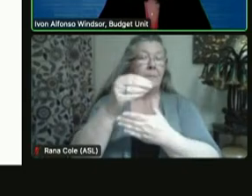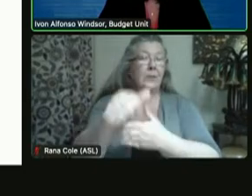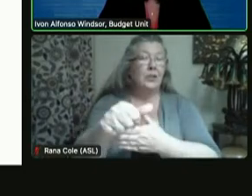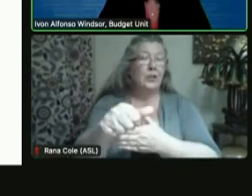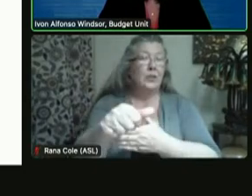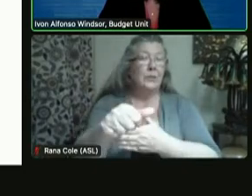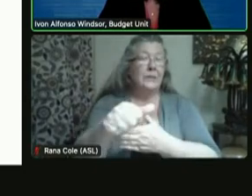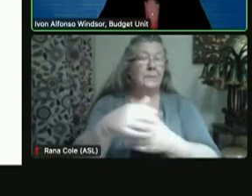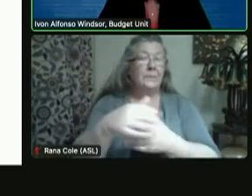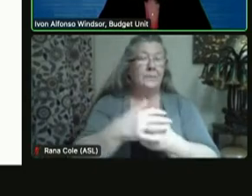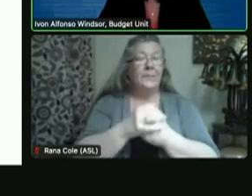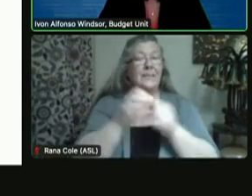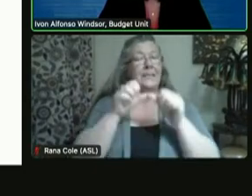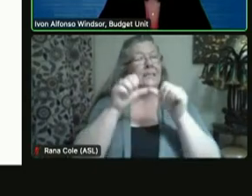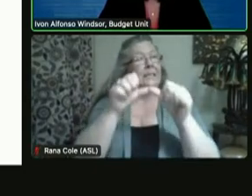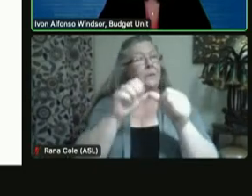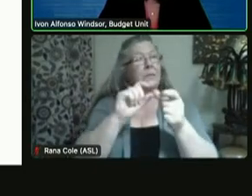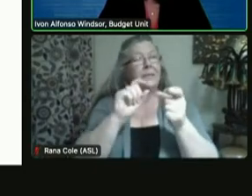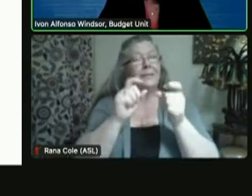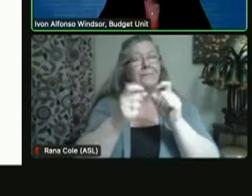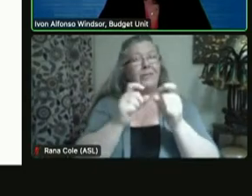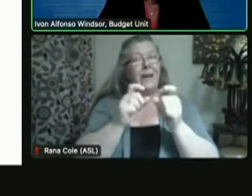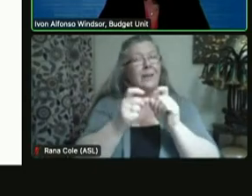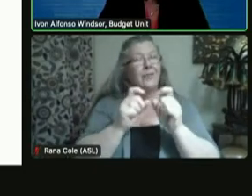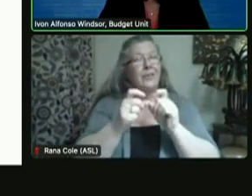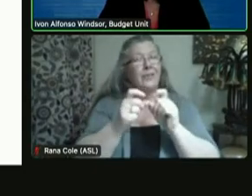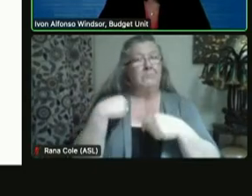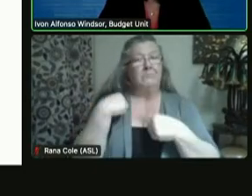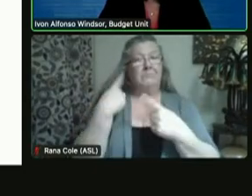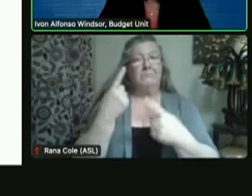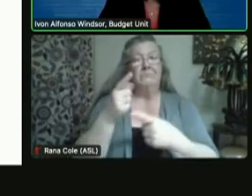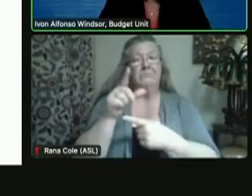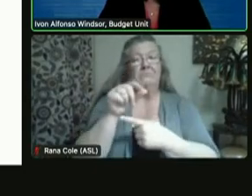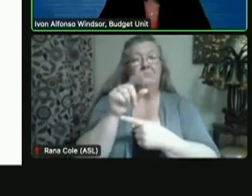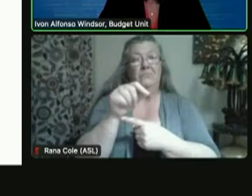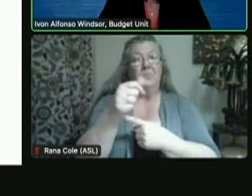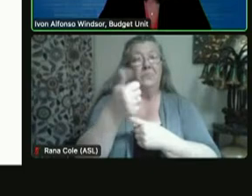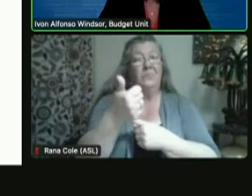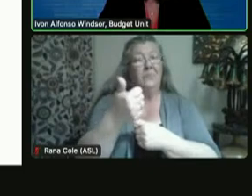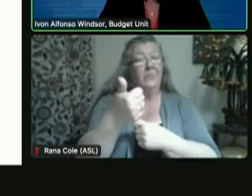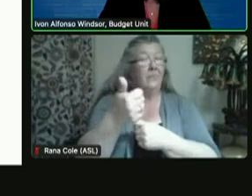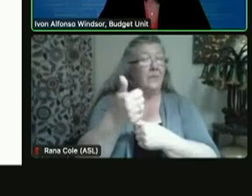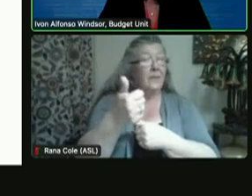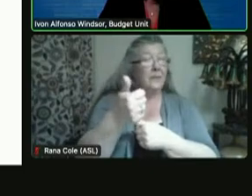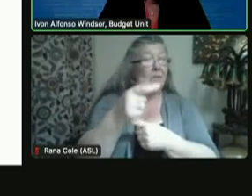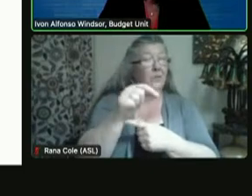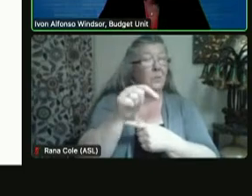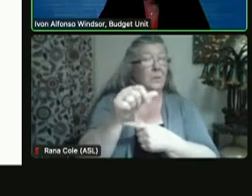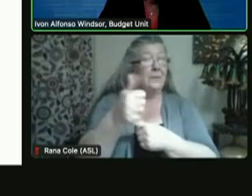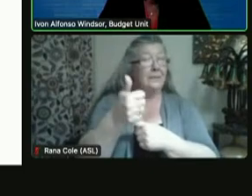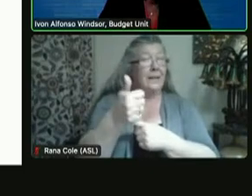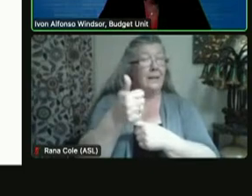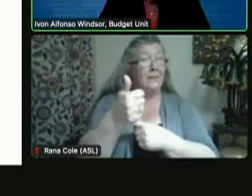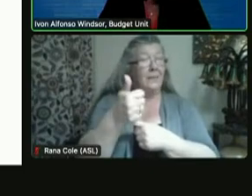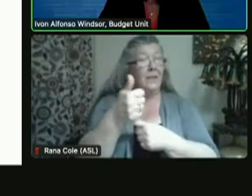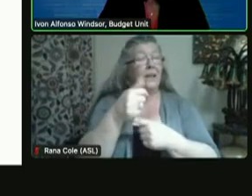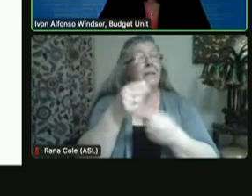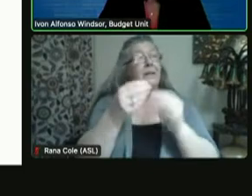changing. Since 2010, the number of students eligible for free and reduced price meals have increased